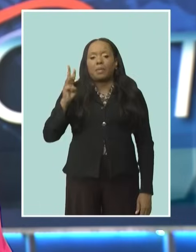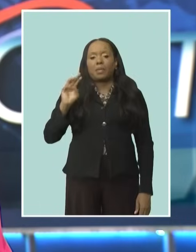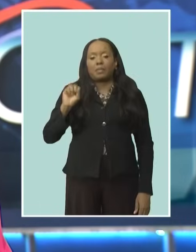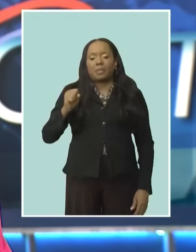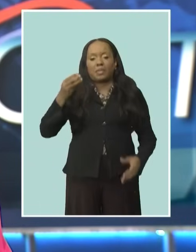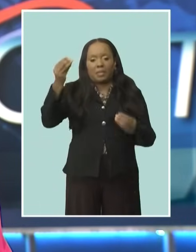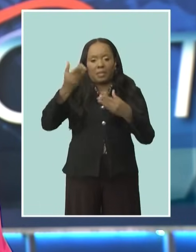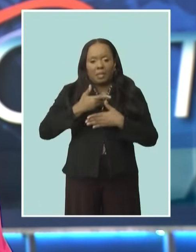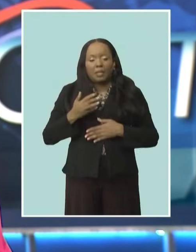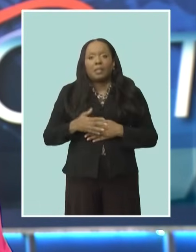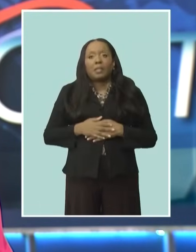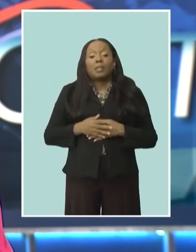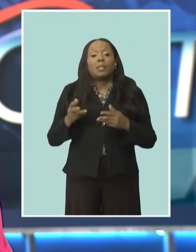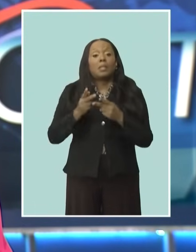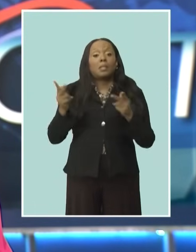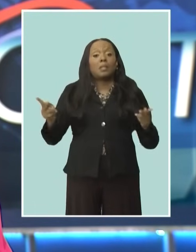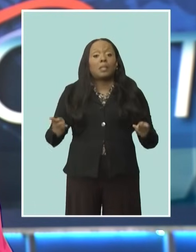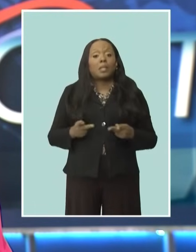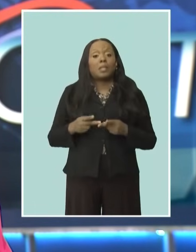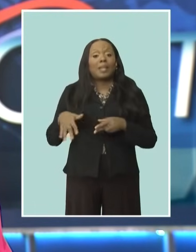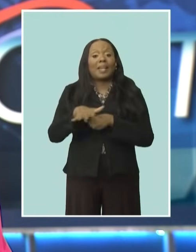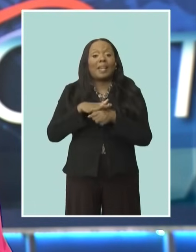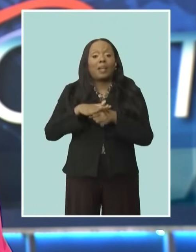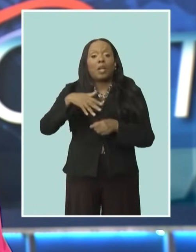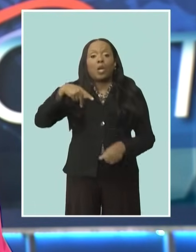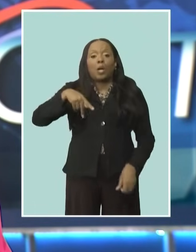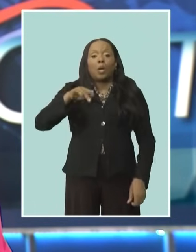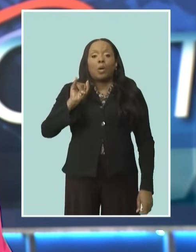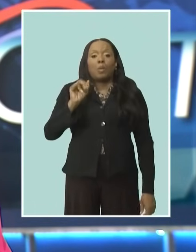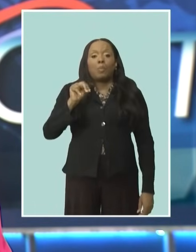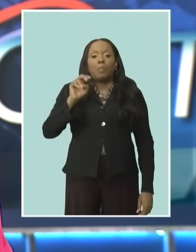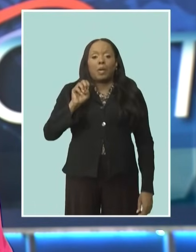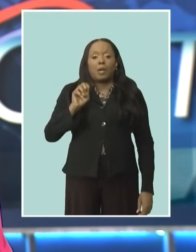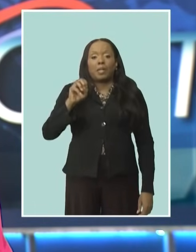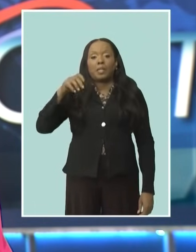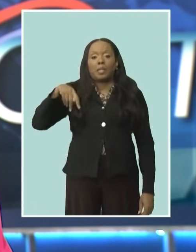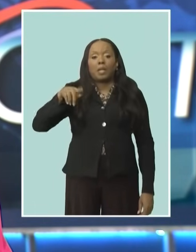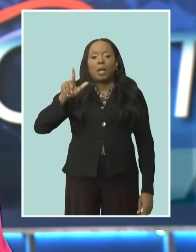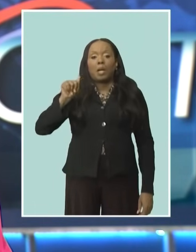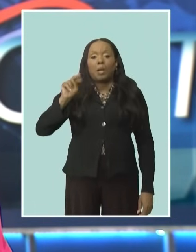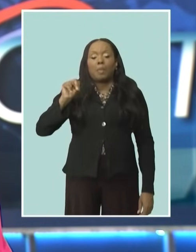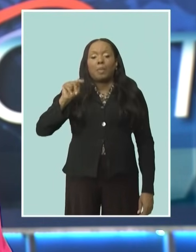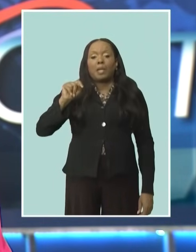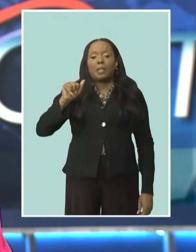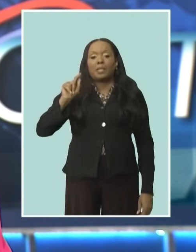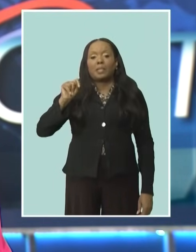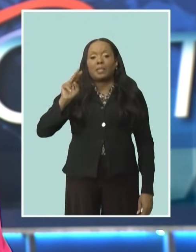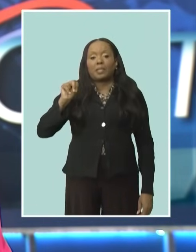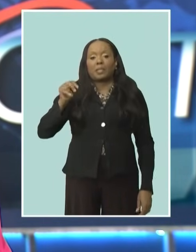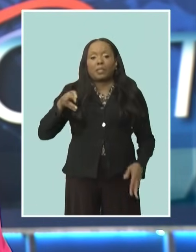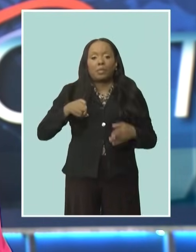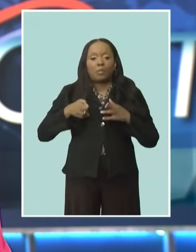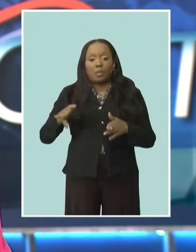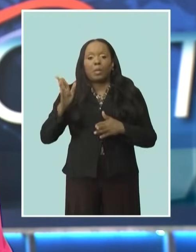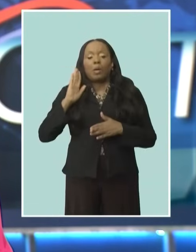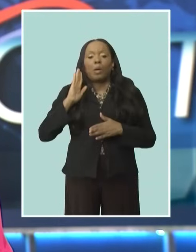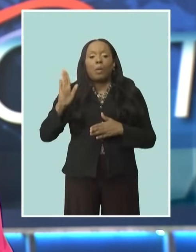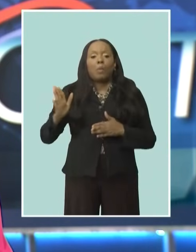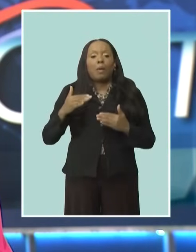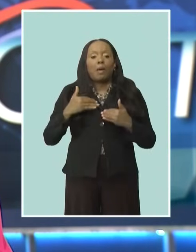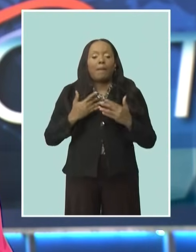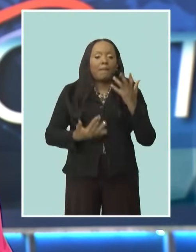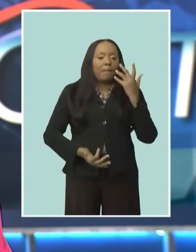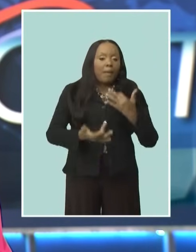Pine Plantation Road, St. Michael, will house the Fire Services headquarters and the Emergency Ambulance Services operations.